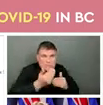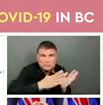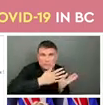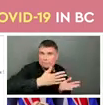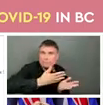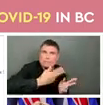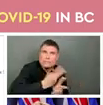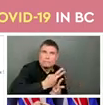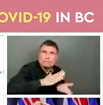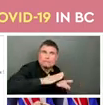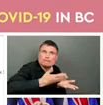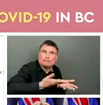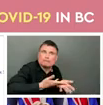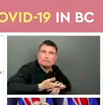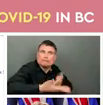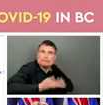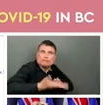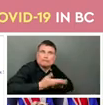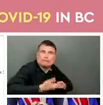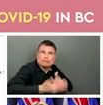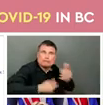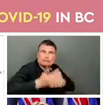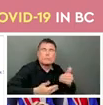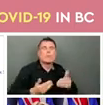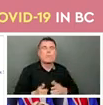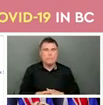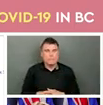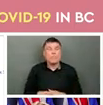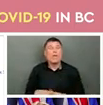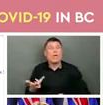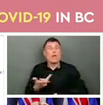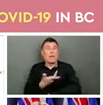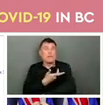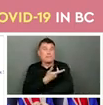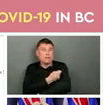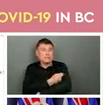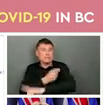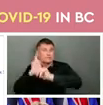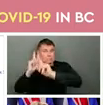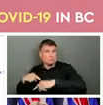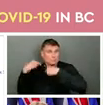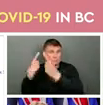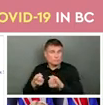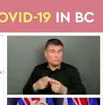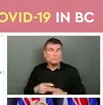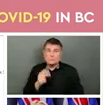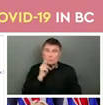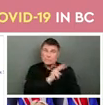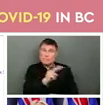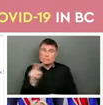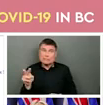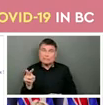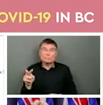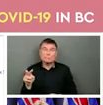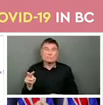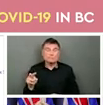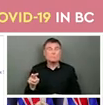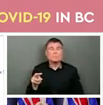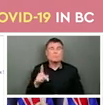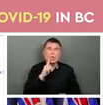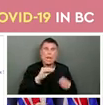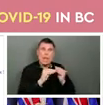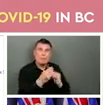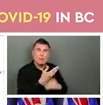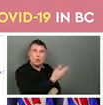our immunization progress, this is our population pyramid on the left, which shows you by age